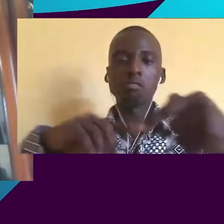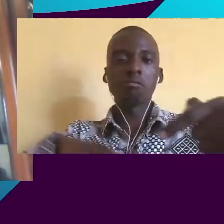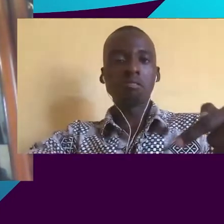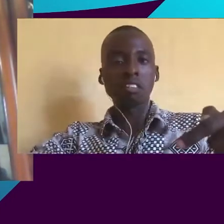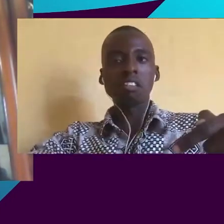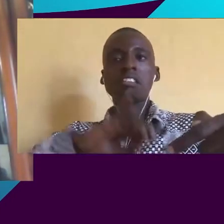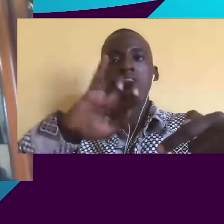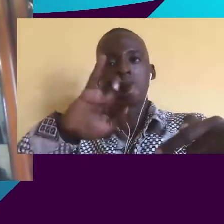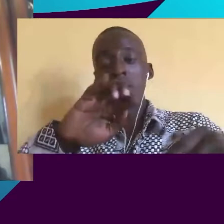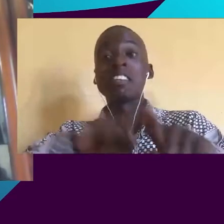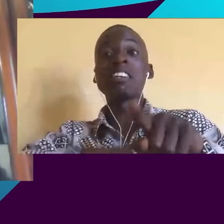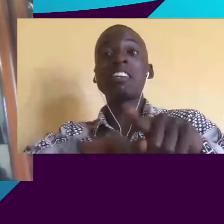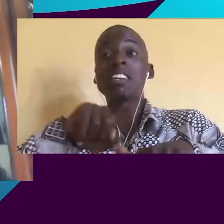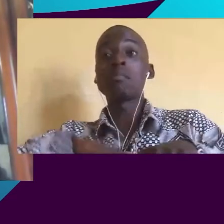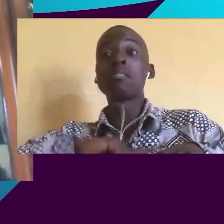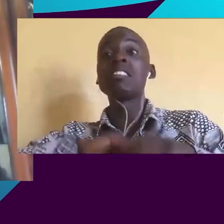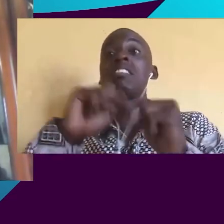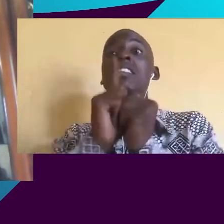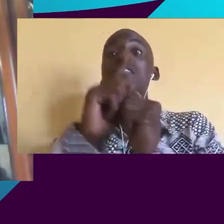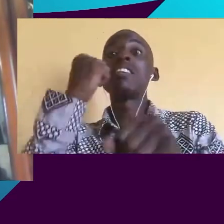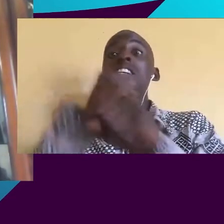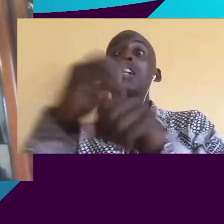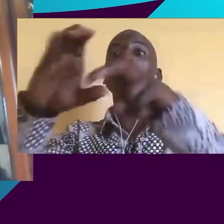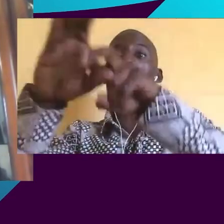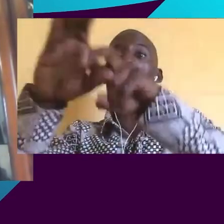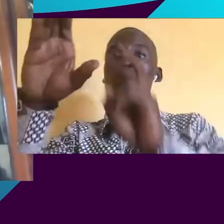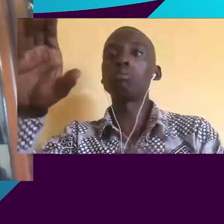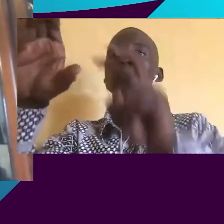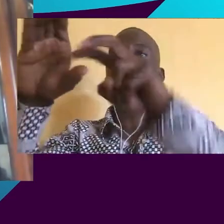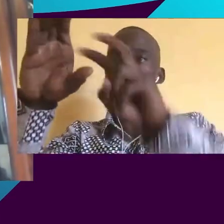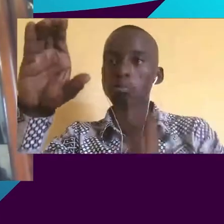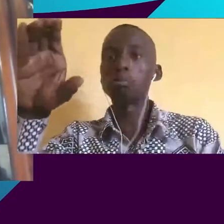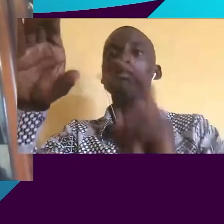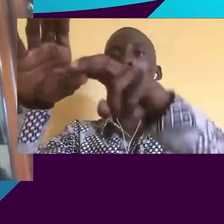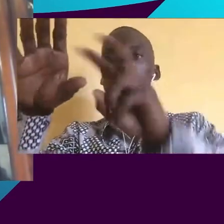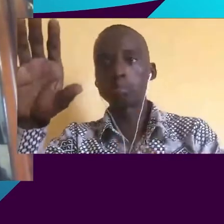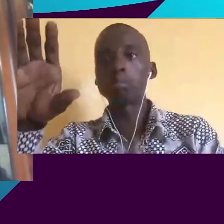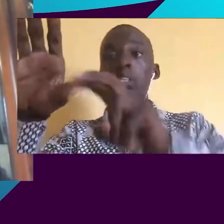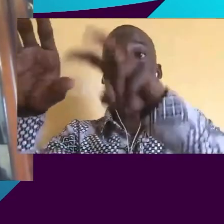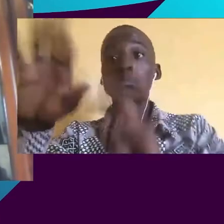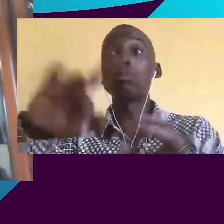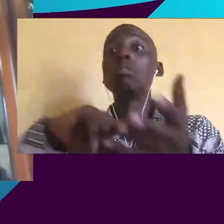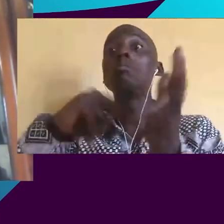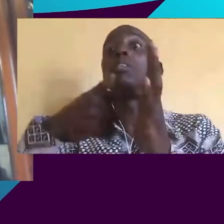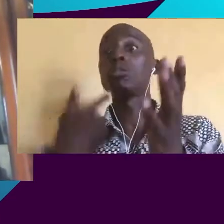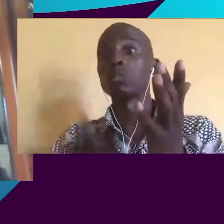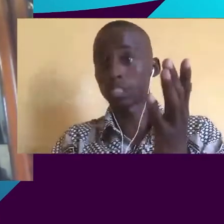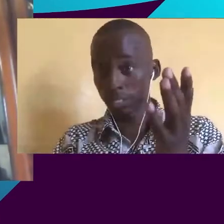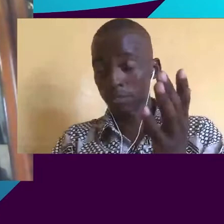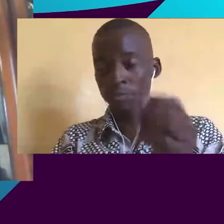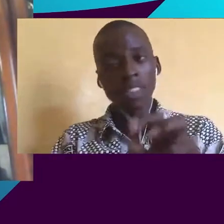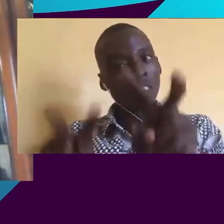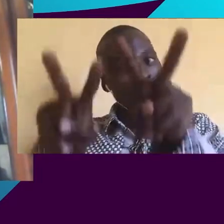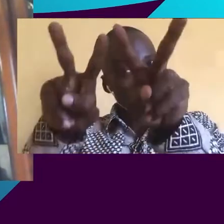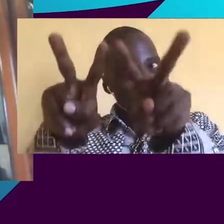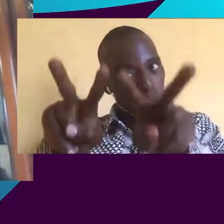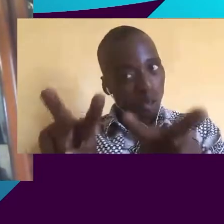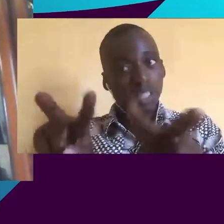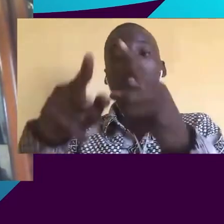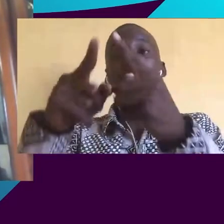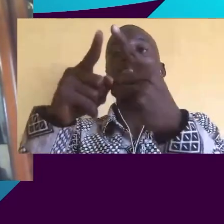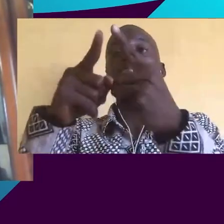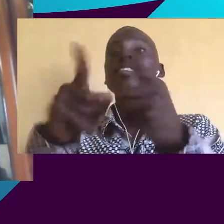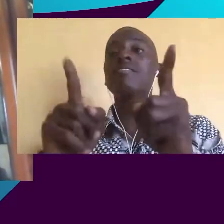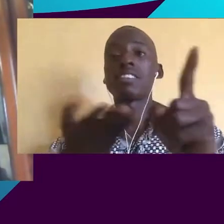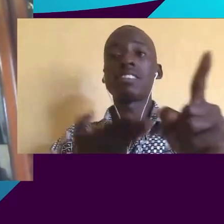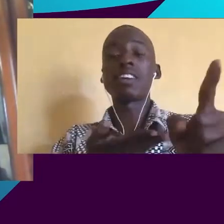15, some of the girls have fallen through the cracks. What does that mean? Looking at the different, they have their different reasons